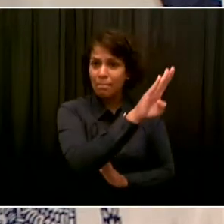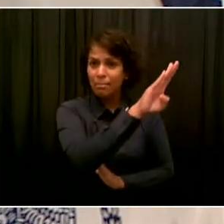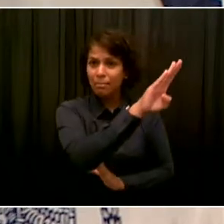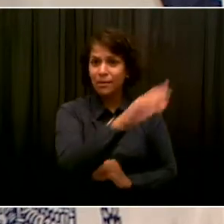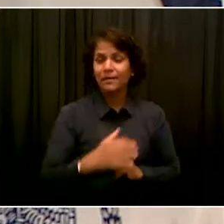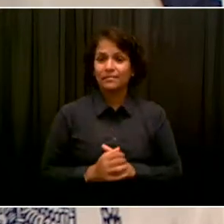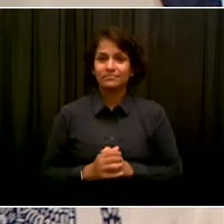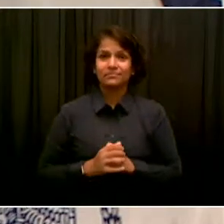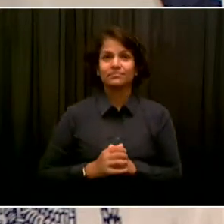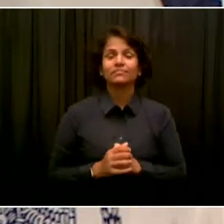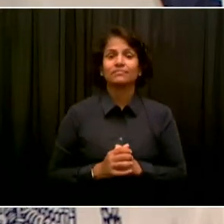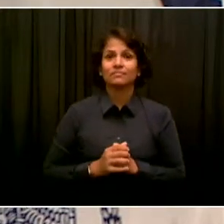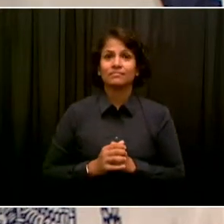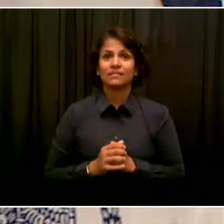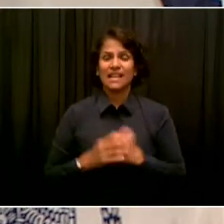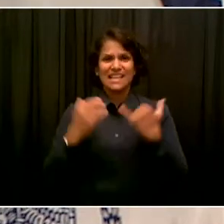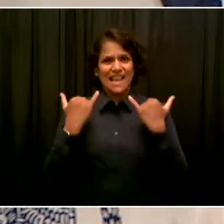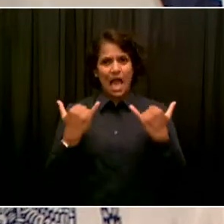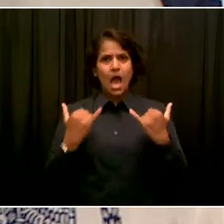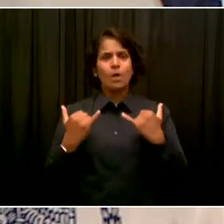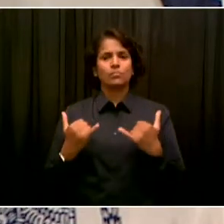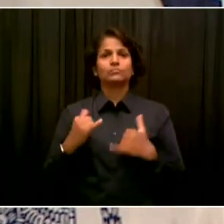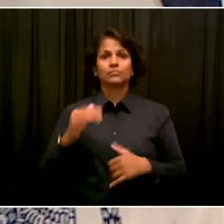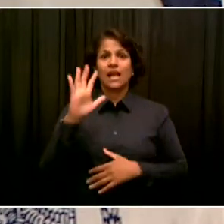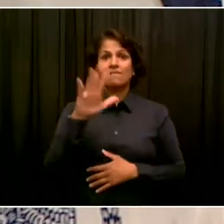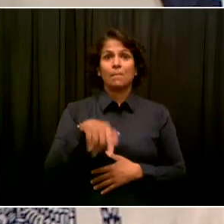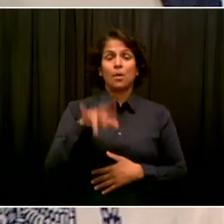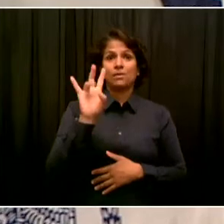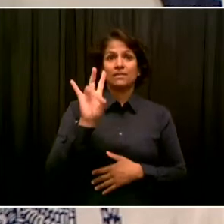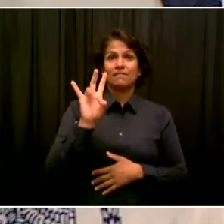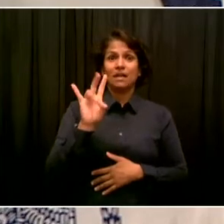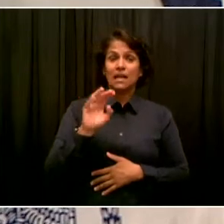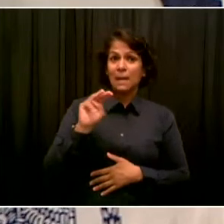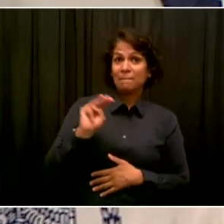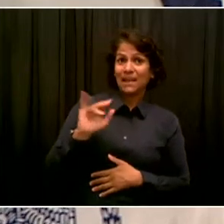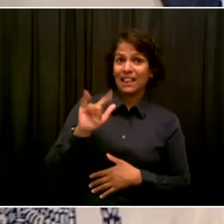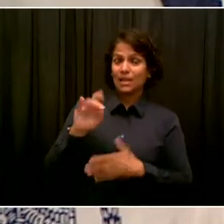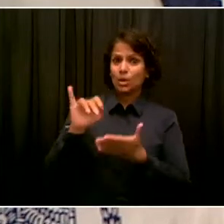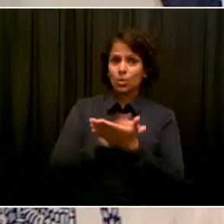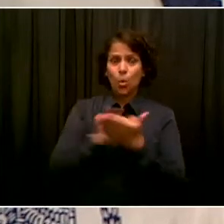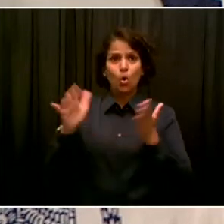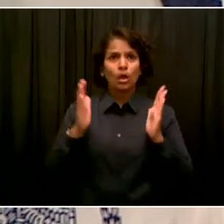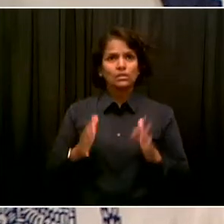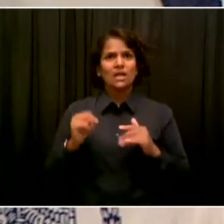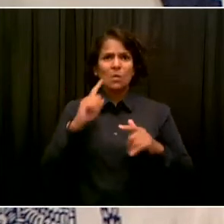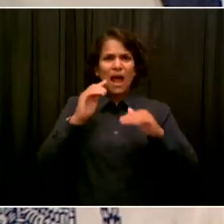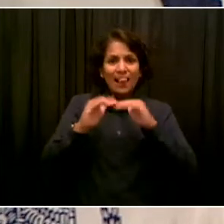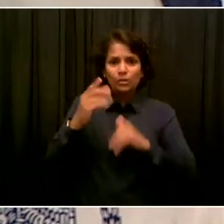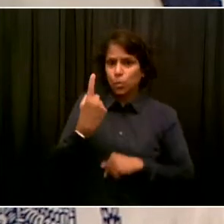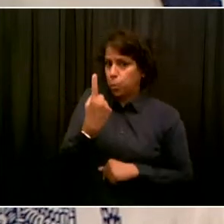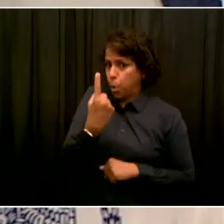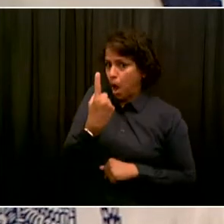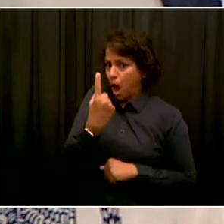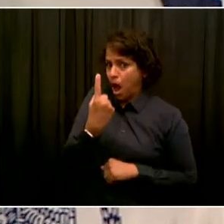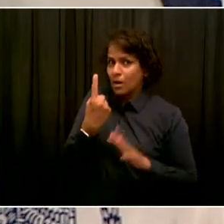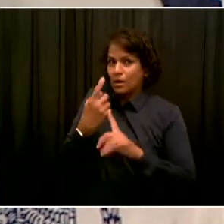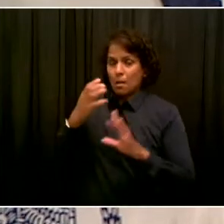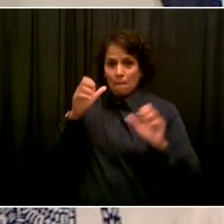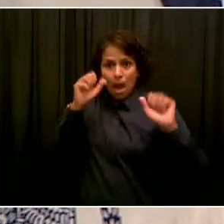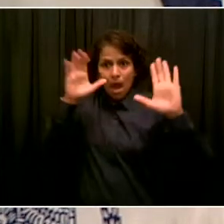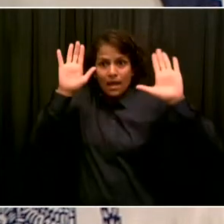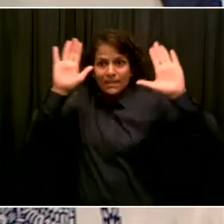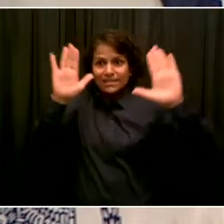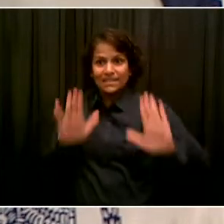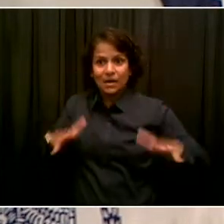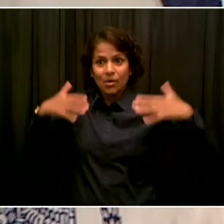And that's an amazing act of solidarity, of communal commitment. So many